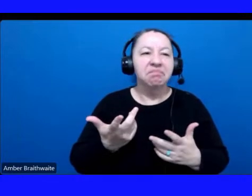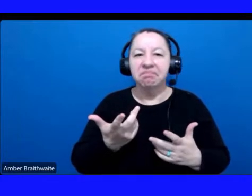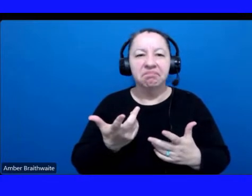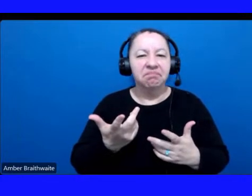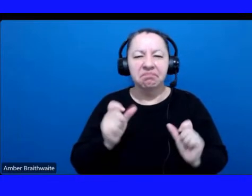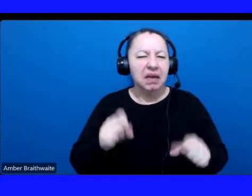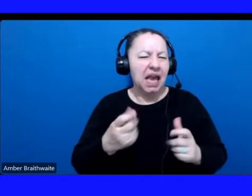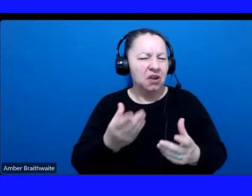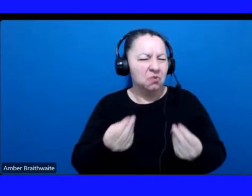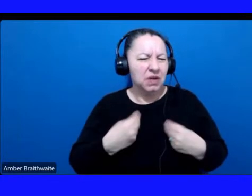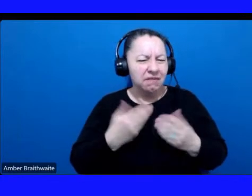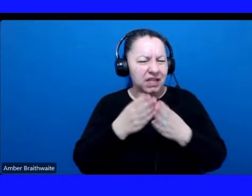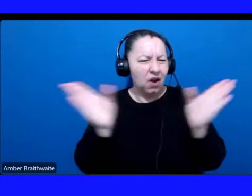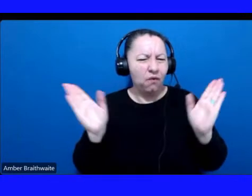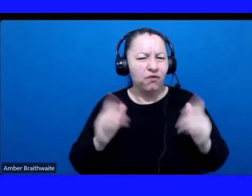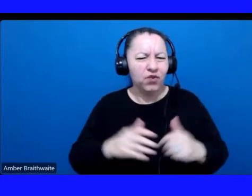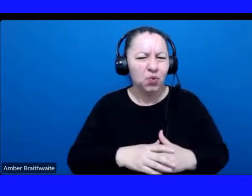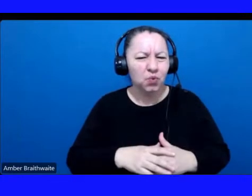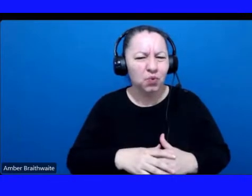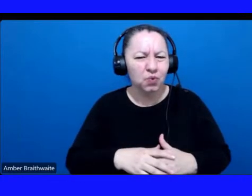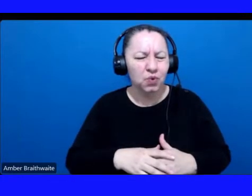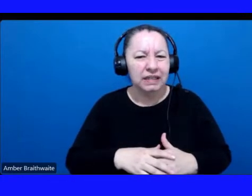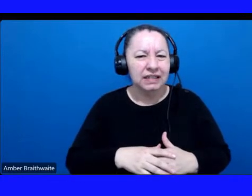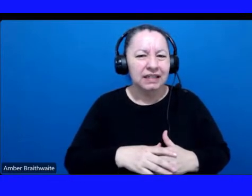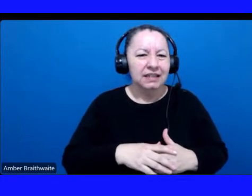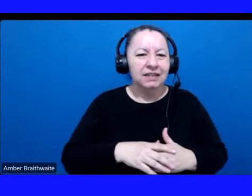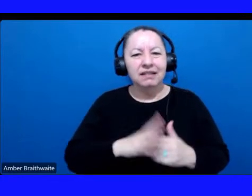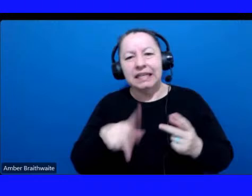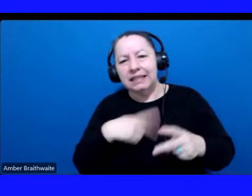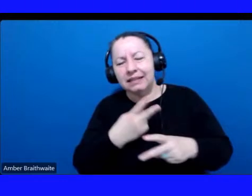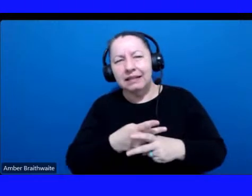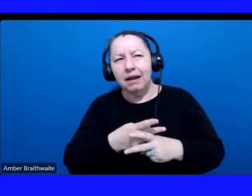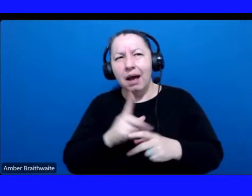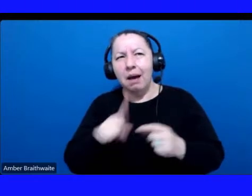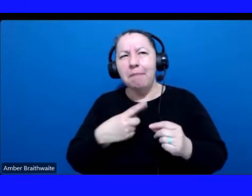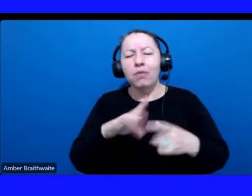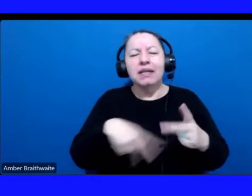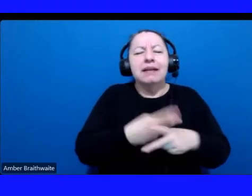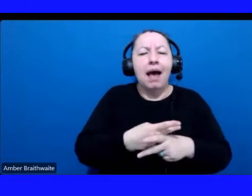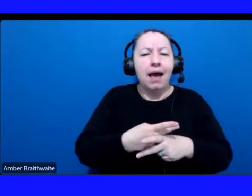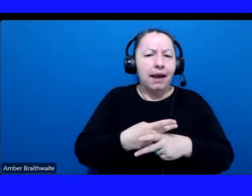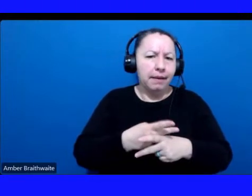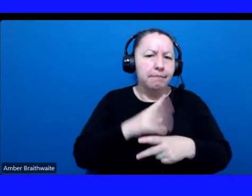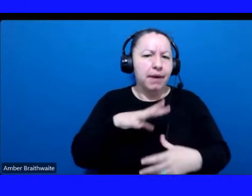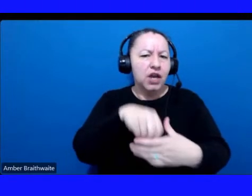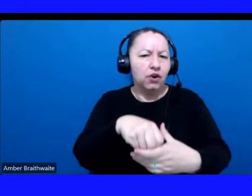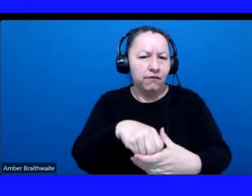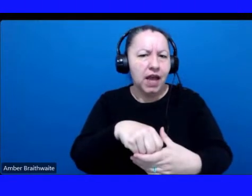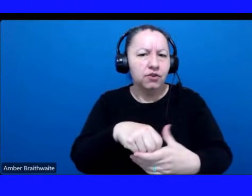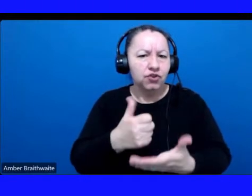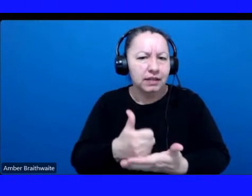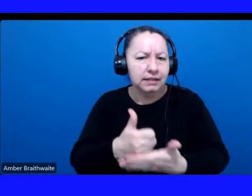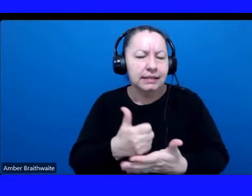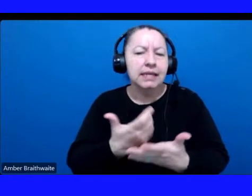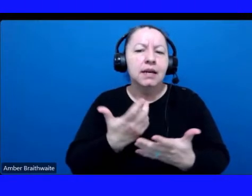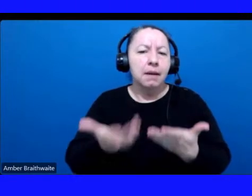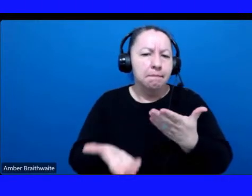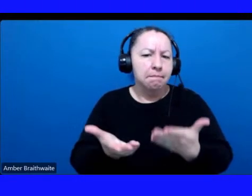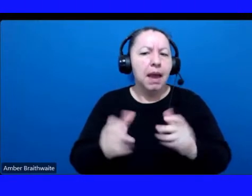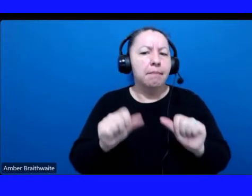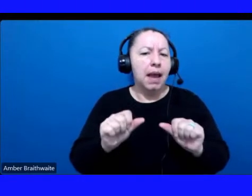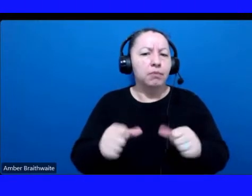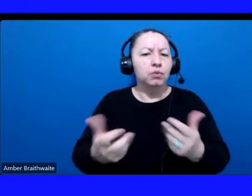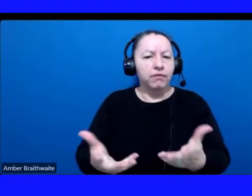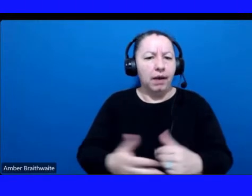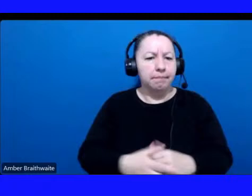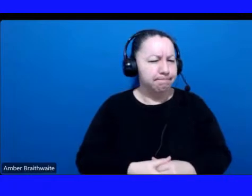reasons and one of the challenges of the program, actually, that there aren't requirements placed on patients. We recognize they're coming from a place where their